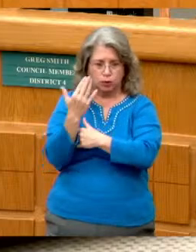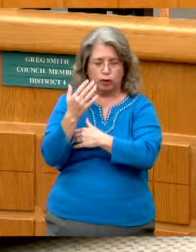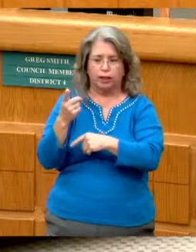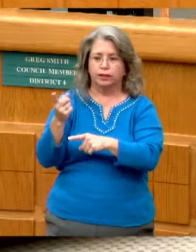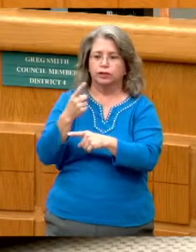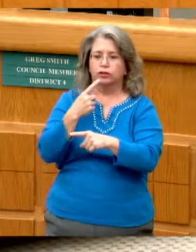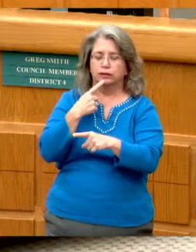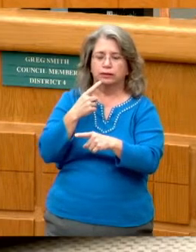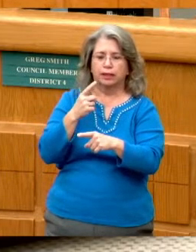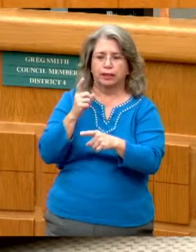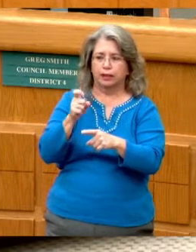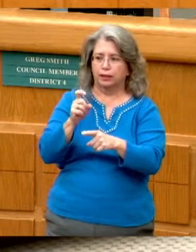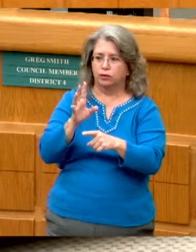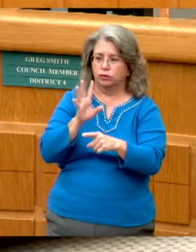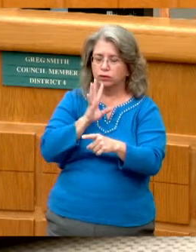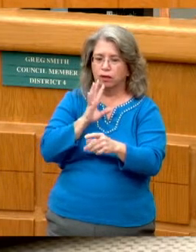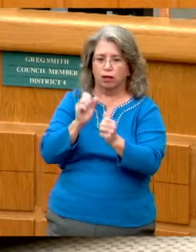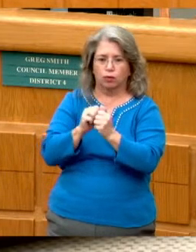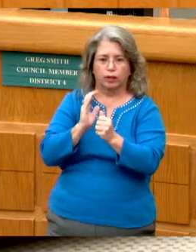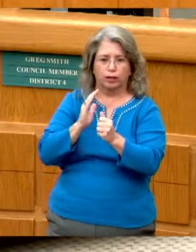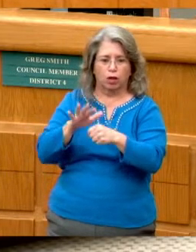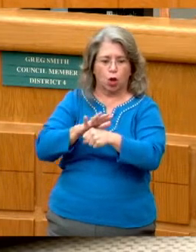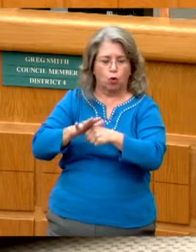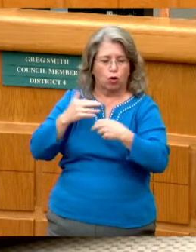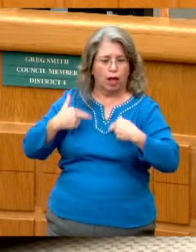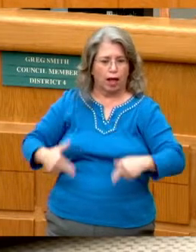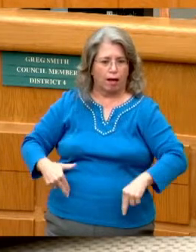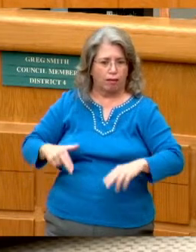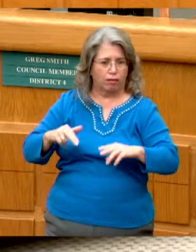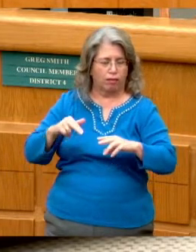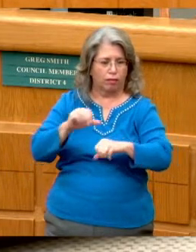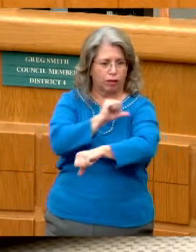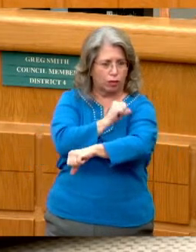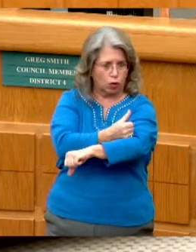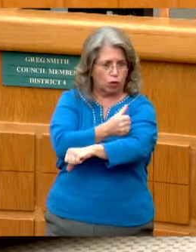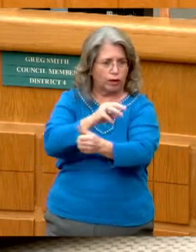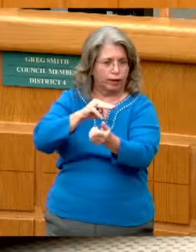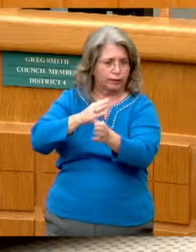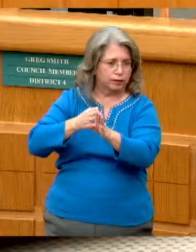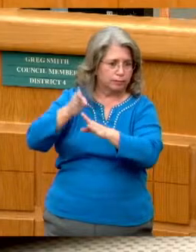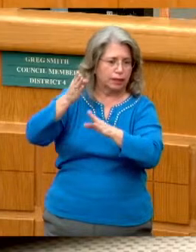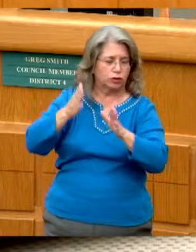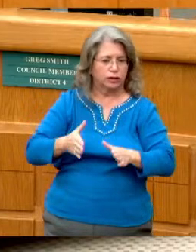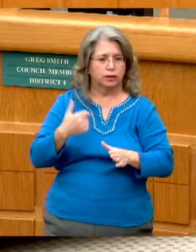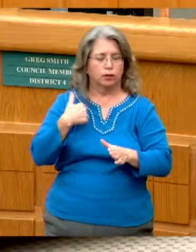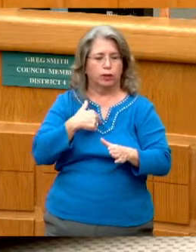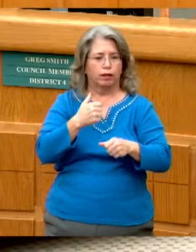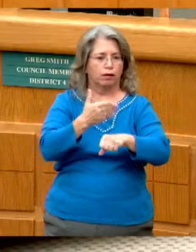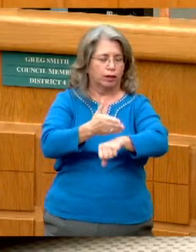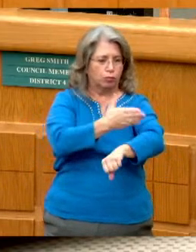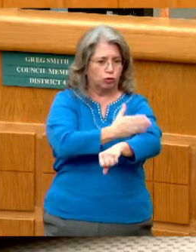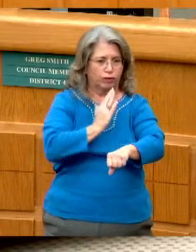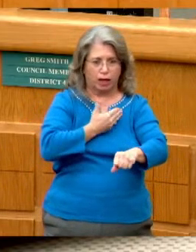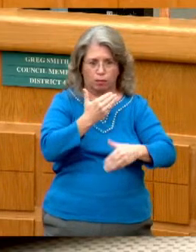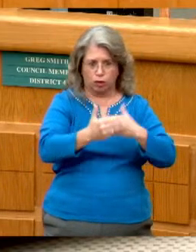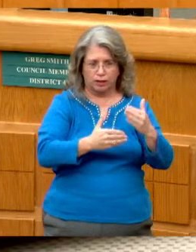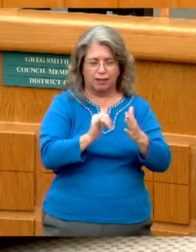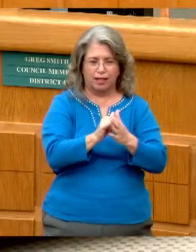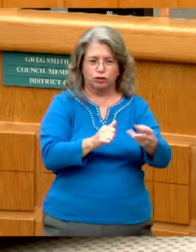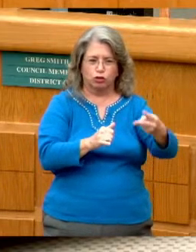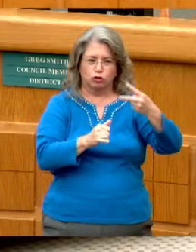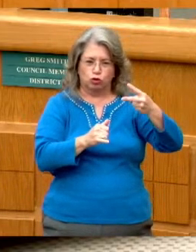with the local health authority. You know, we had some questions. Again, we're bettering our processes. Those were the two questions that we received the